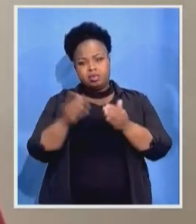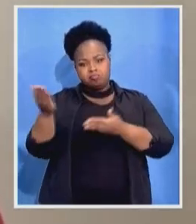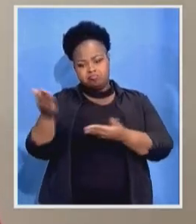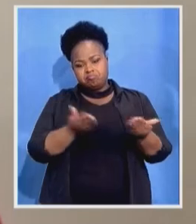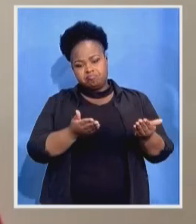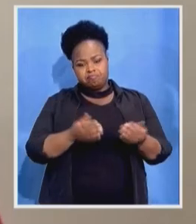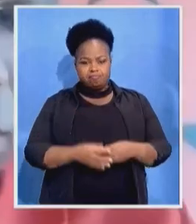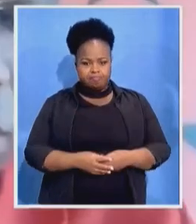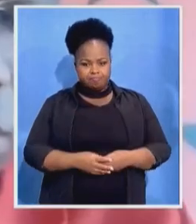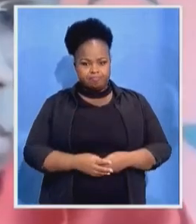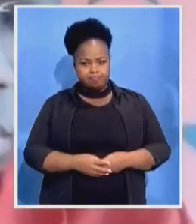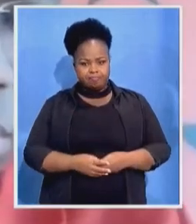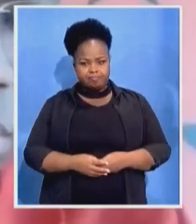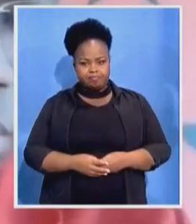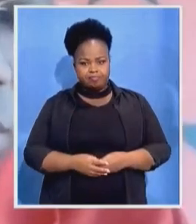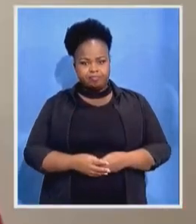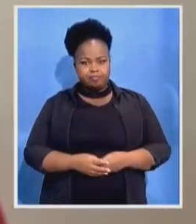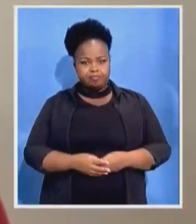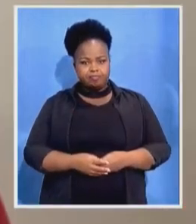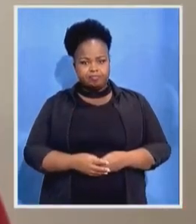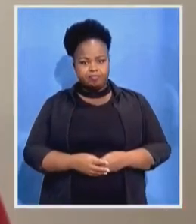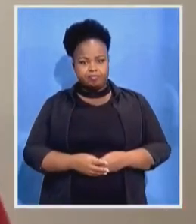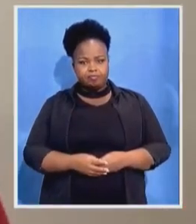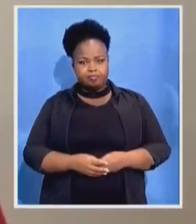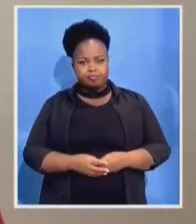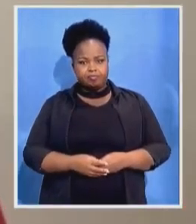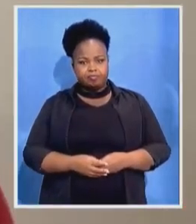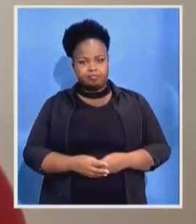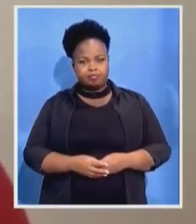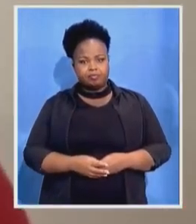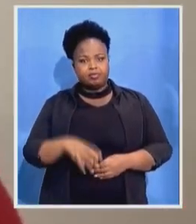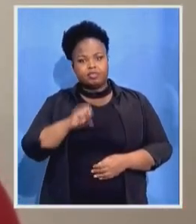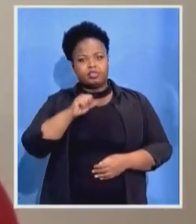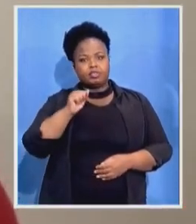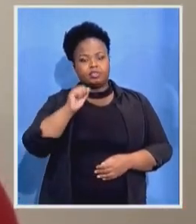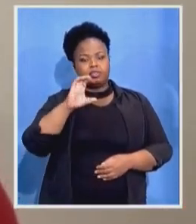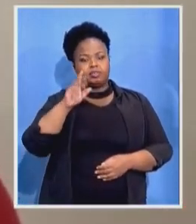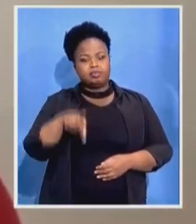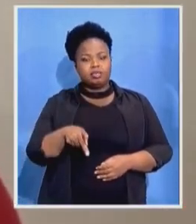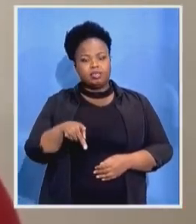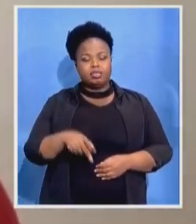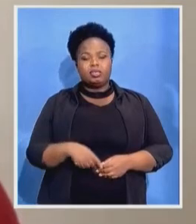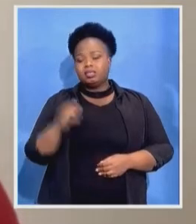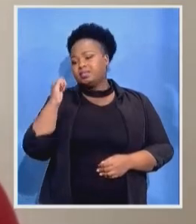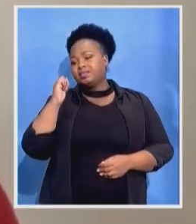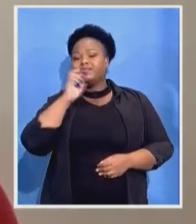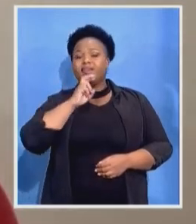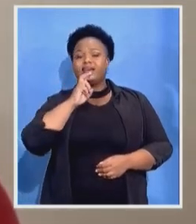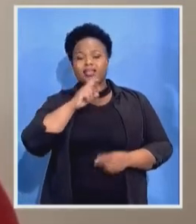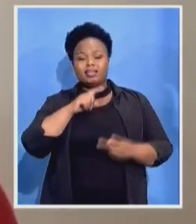The SACP Central Committee met on Friday and Saturday, 18th to 19th of December